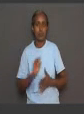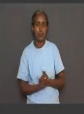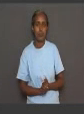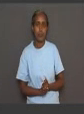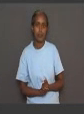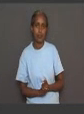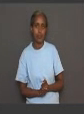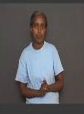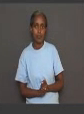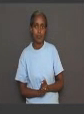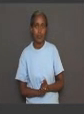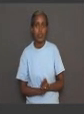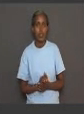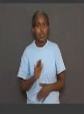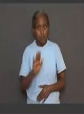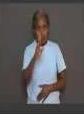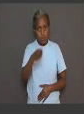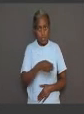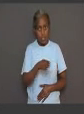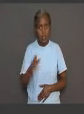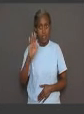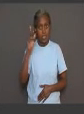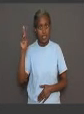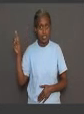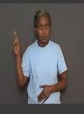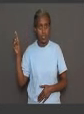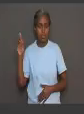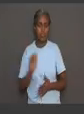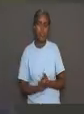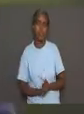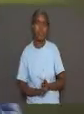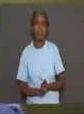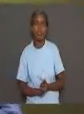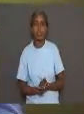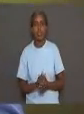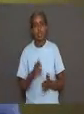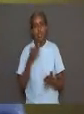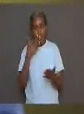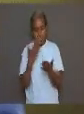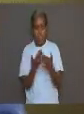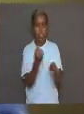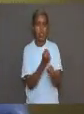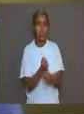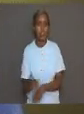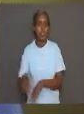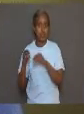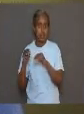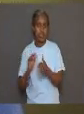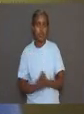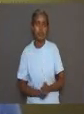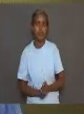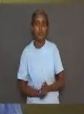negative 2. Did your graph look like this one? Great work, students.